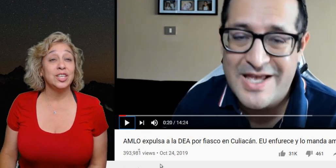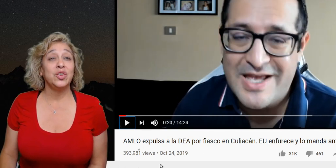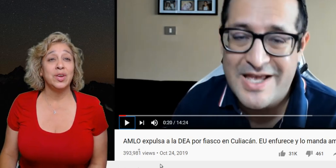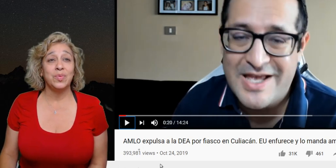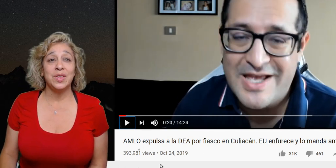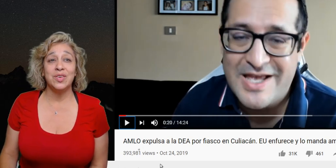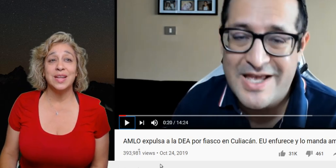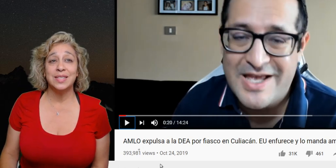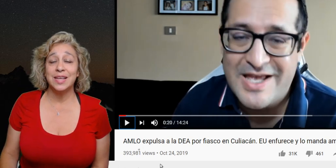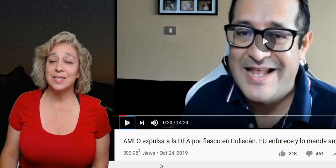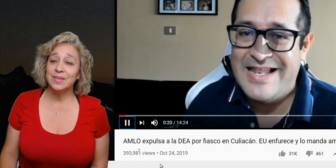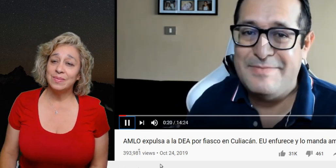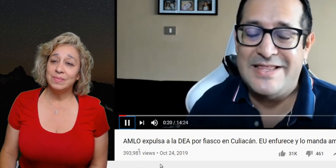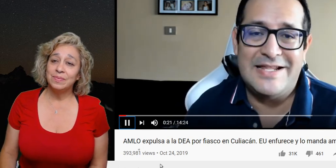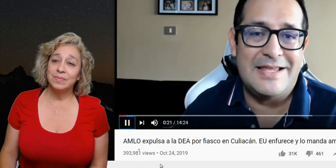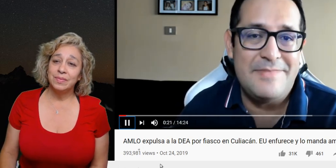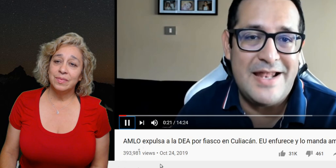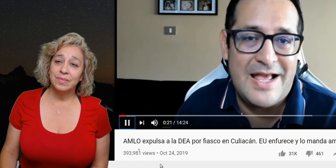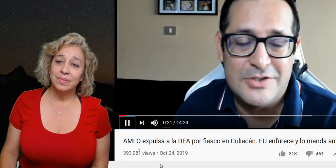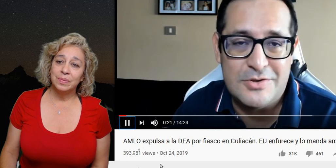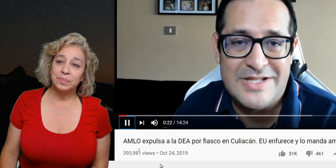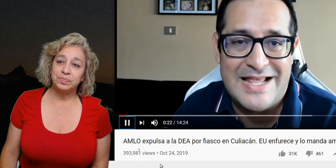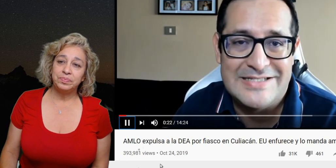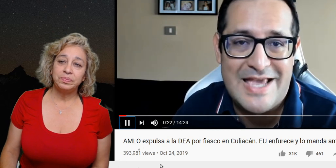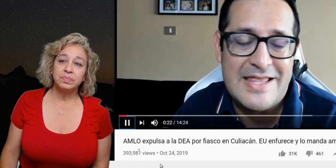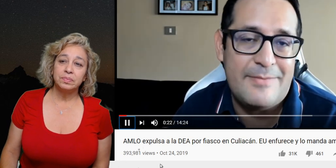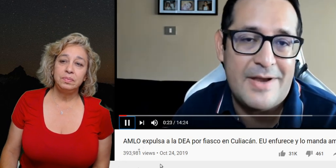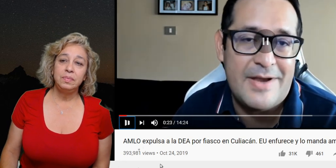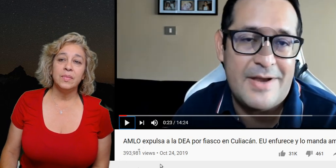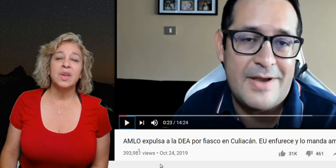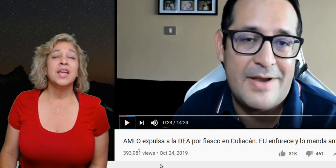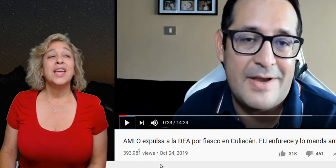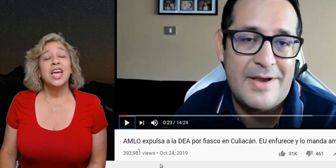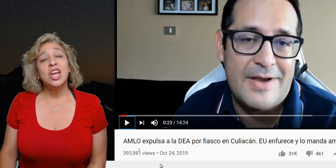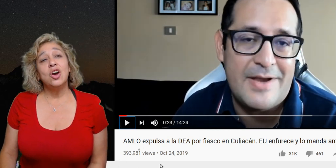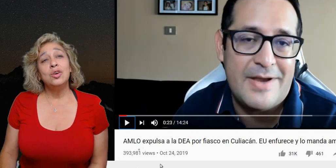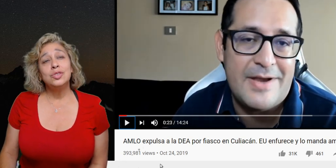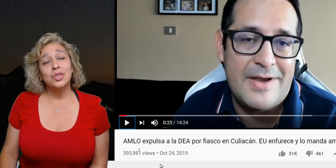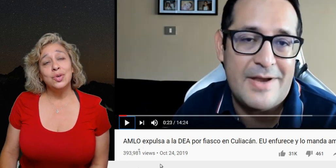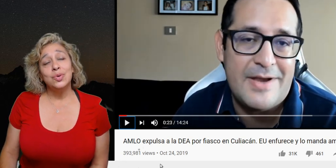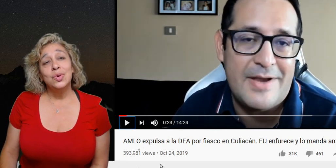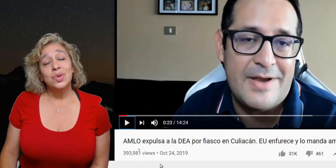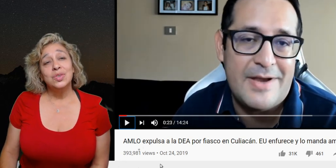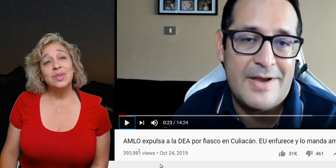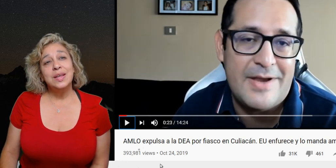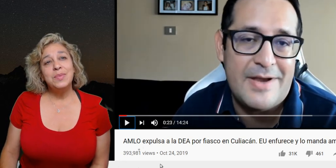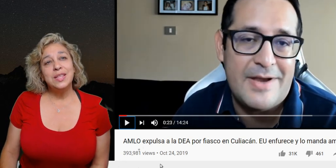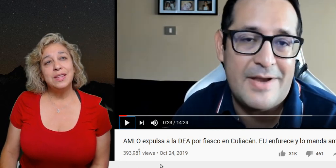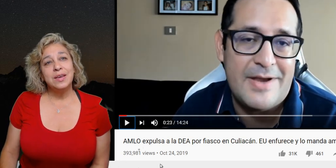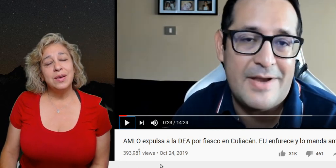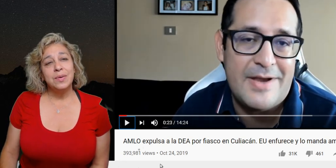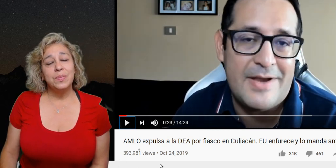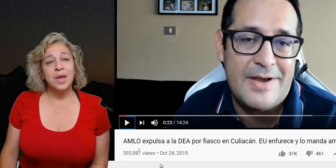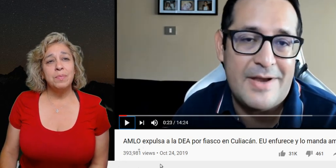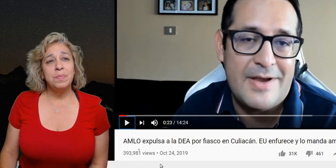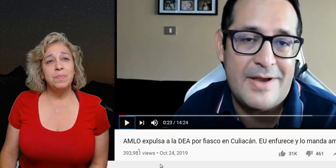And security with the United States. Limitar también la acción de la CIA y de la embajada. And also to limit